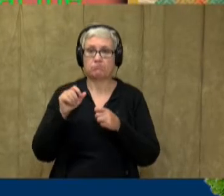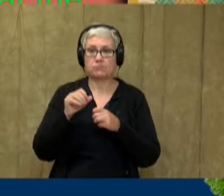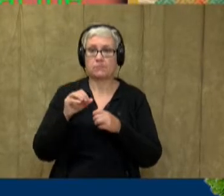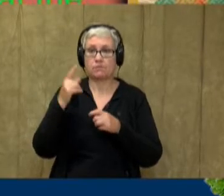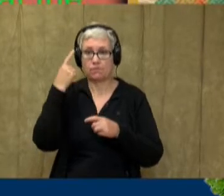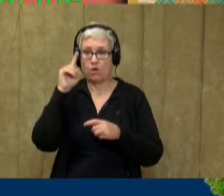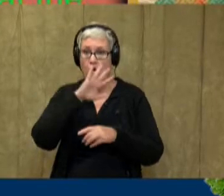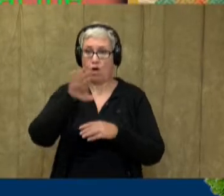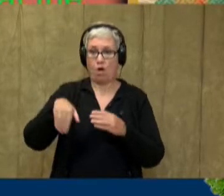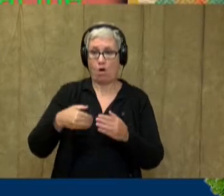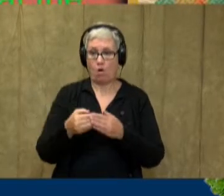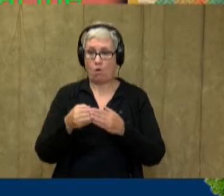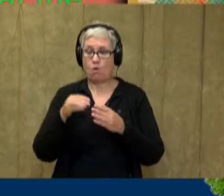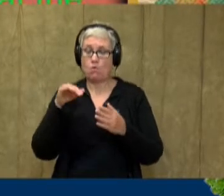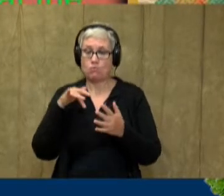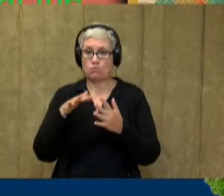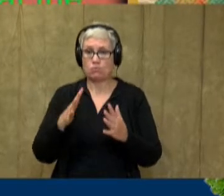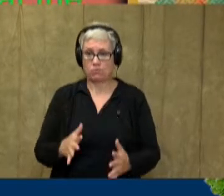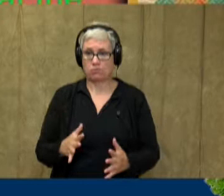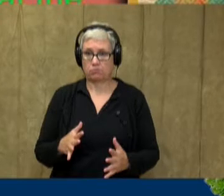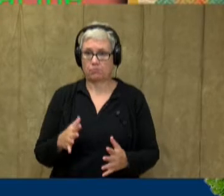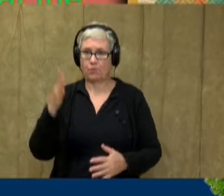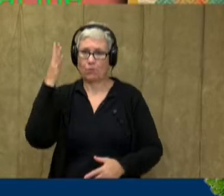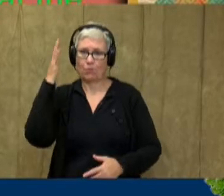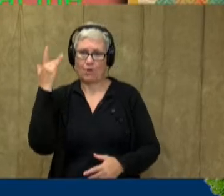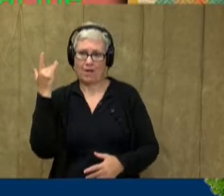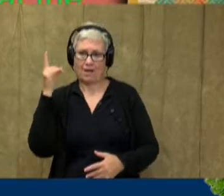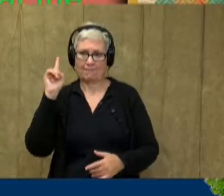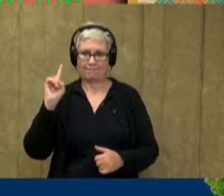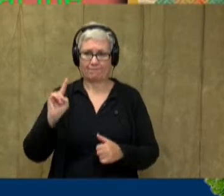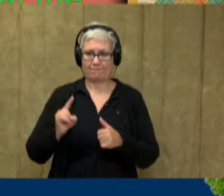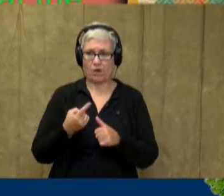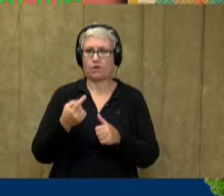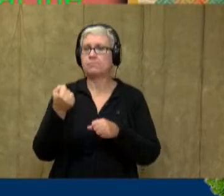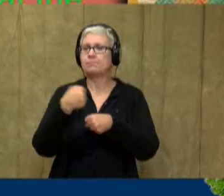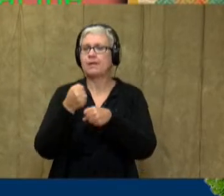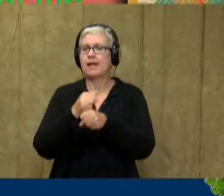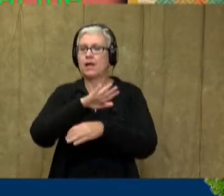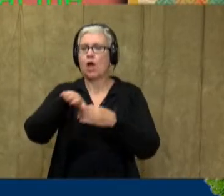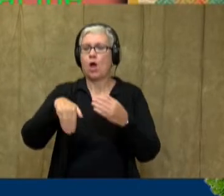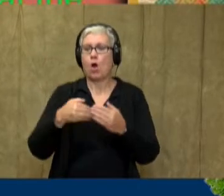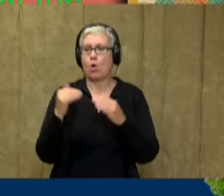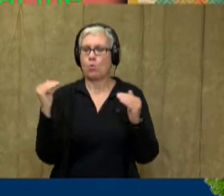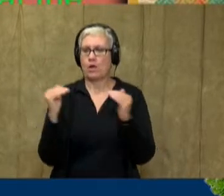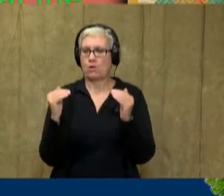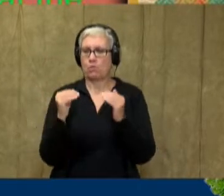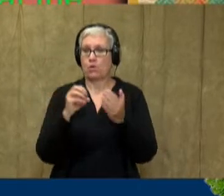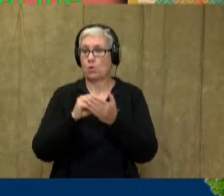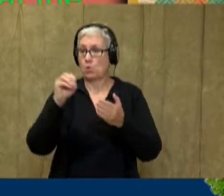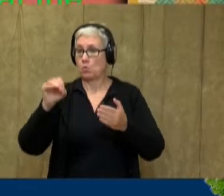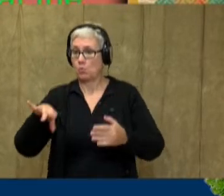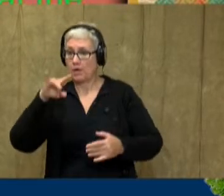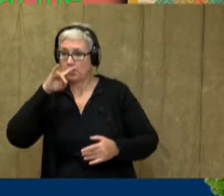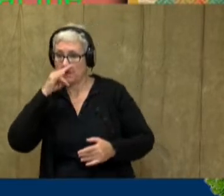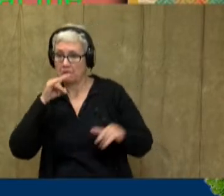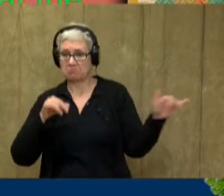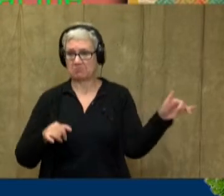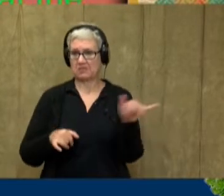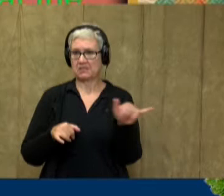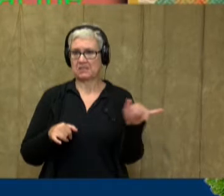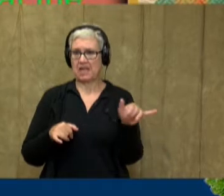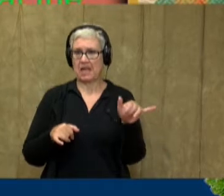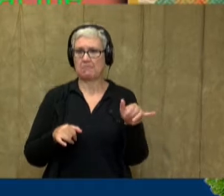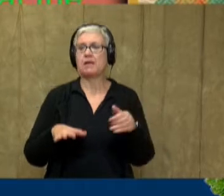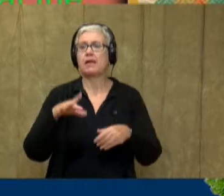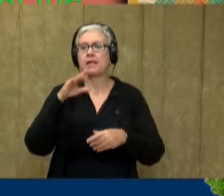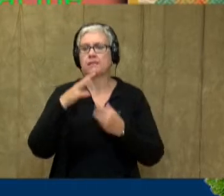reasons. First, they make everyone equal. In this way, the rich kids are on the same level as the poor ones. In